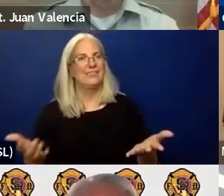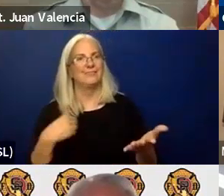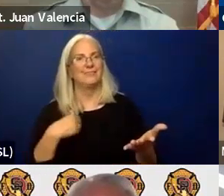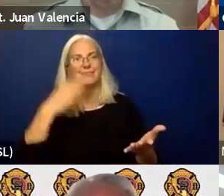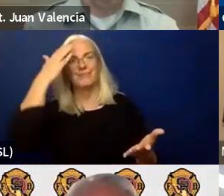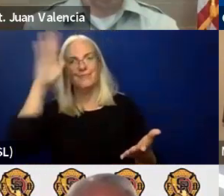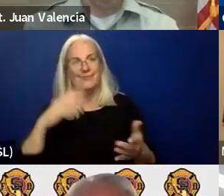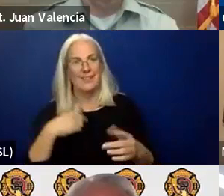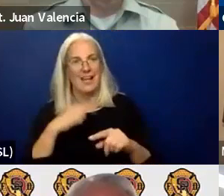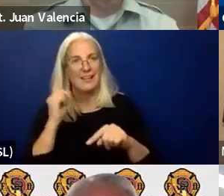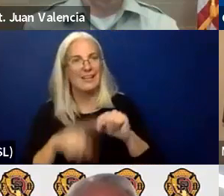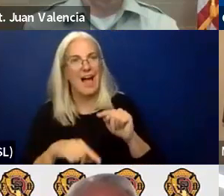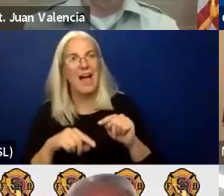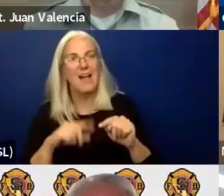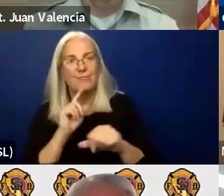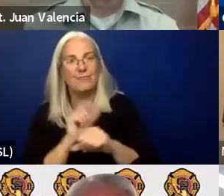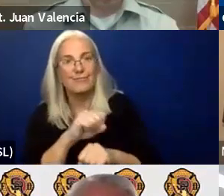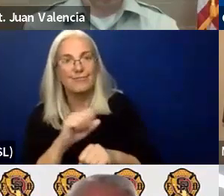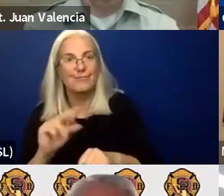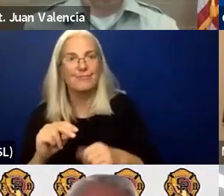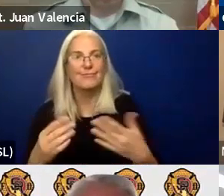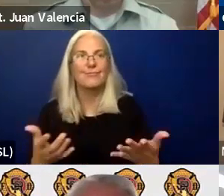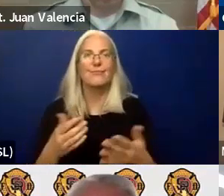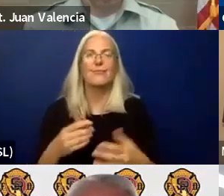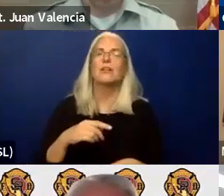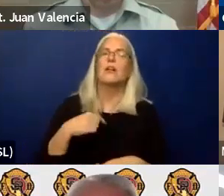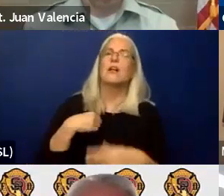you. As a follow-up, and maybe I don't know if